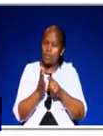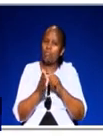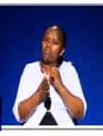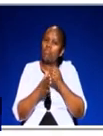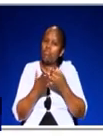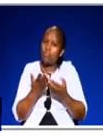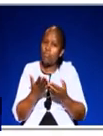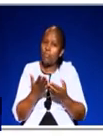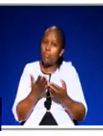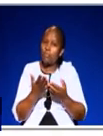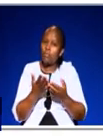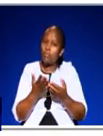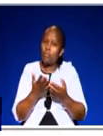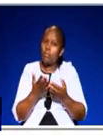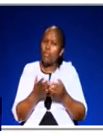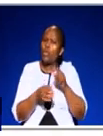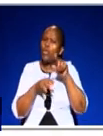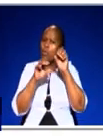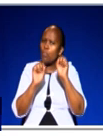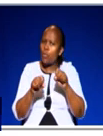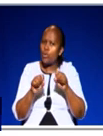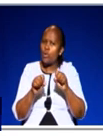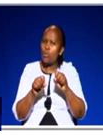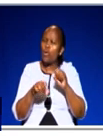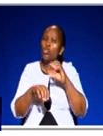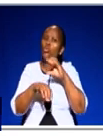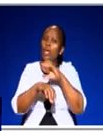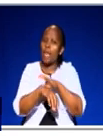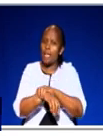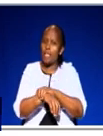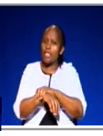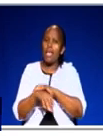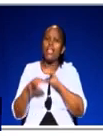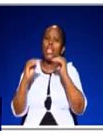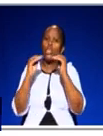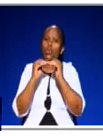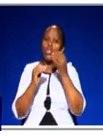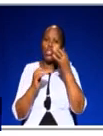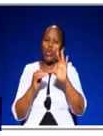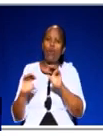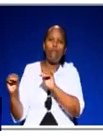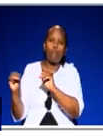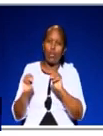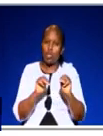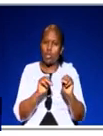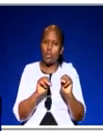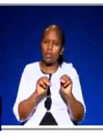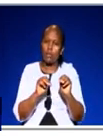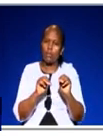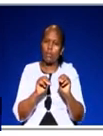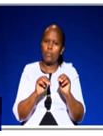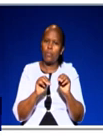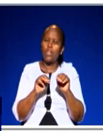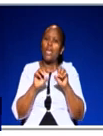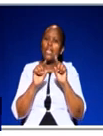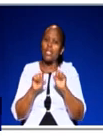are you should be able to derive the equations of motion. You should